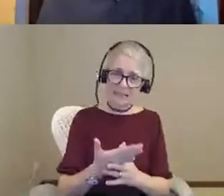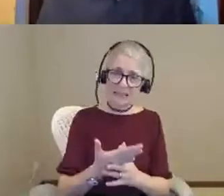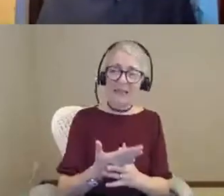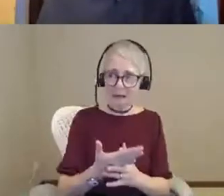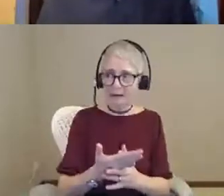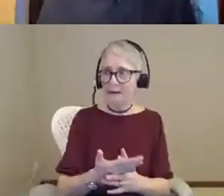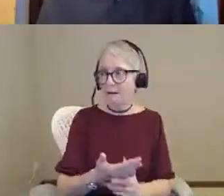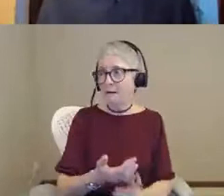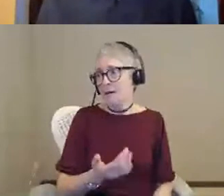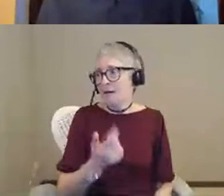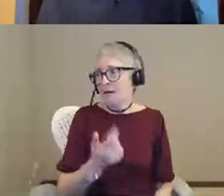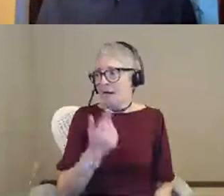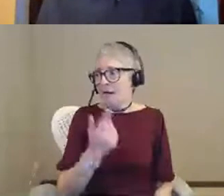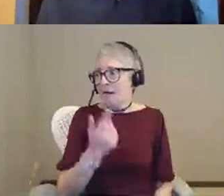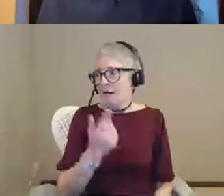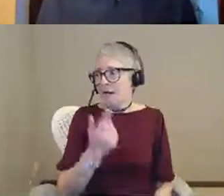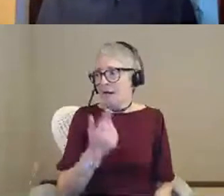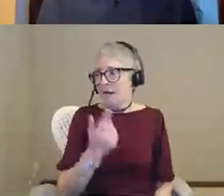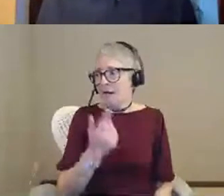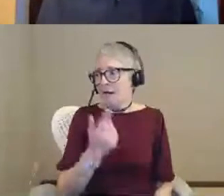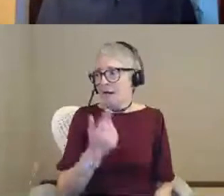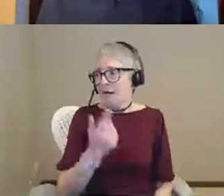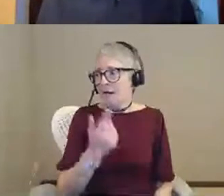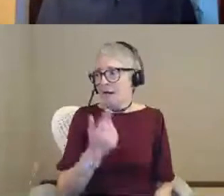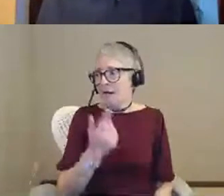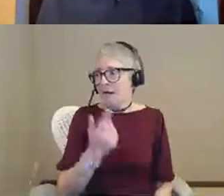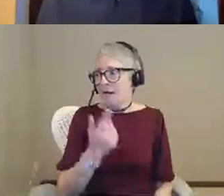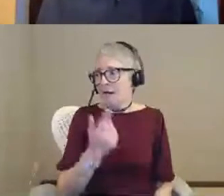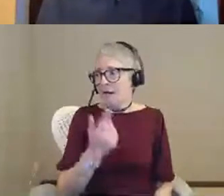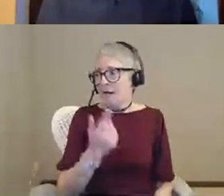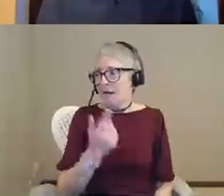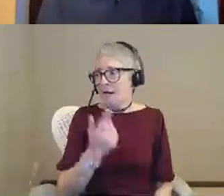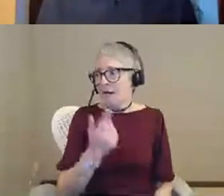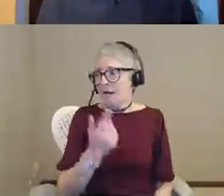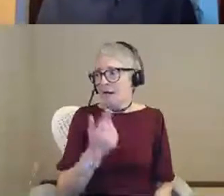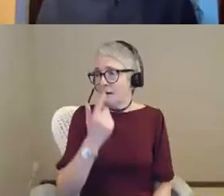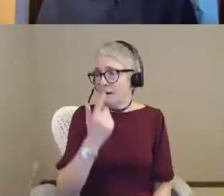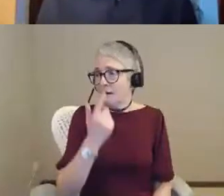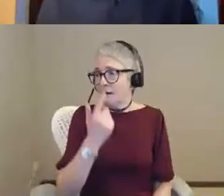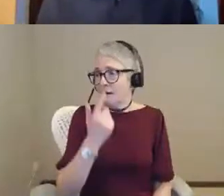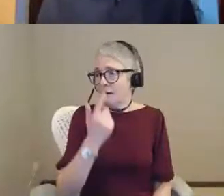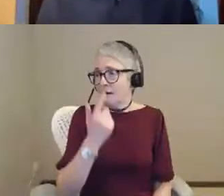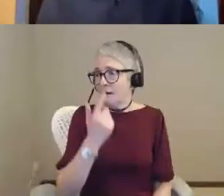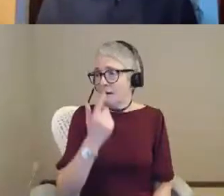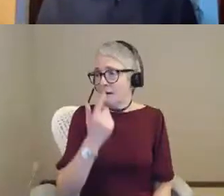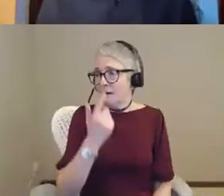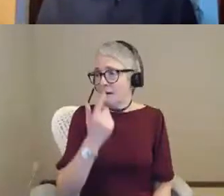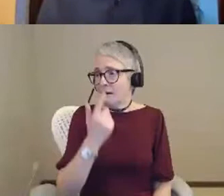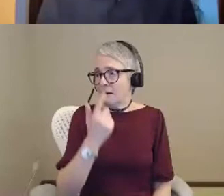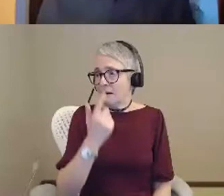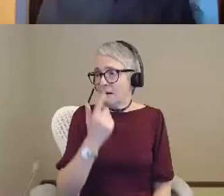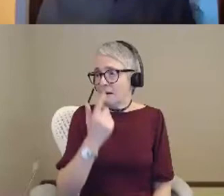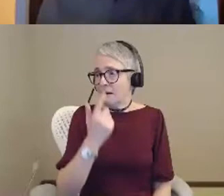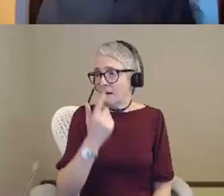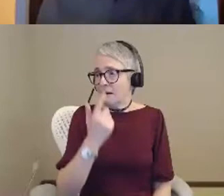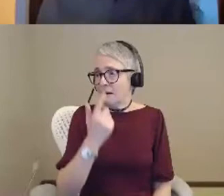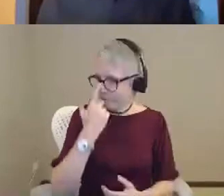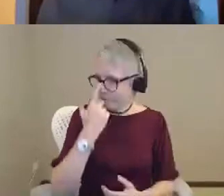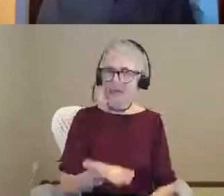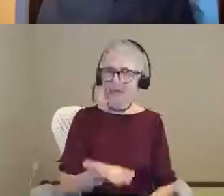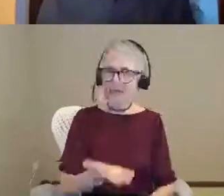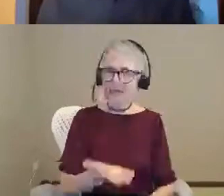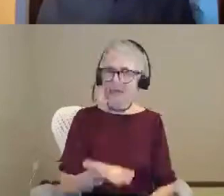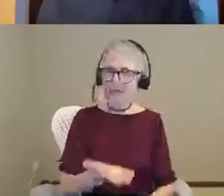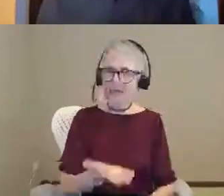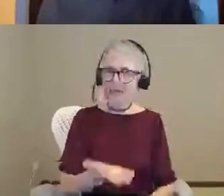quite laborious, time consuming. There's a lot of trial and error. So just, you know, having the time and budget to be able to do